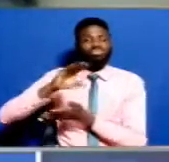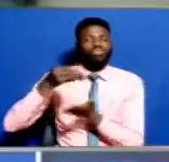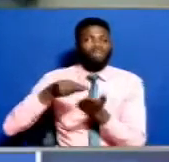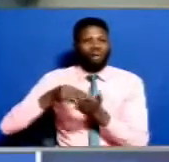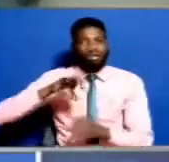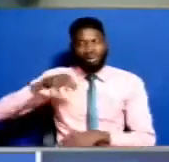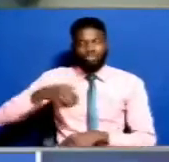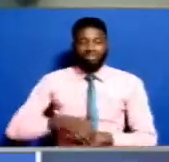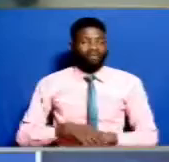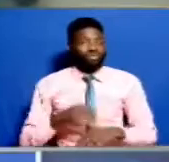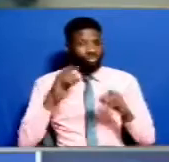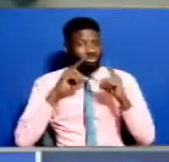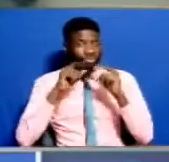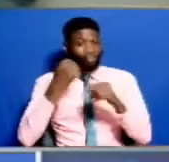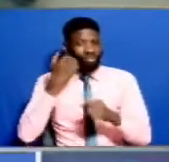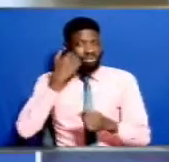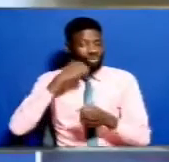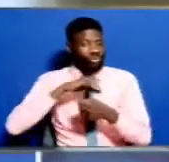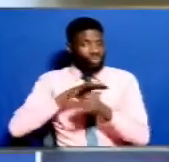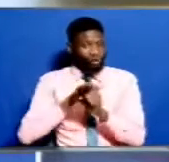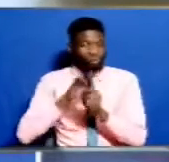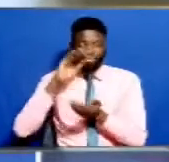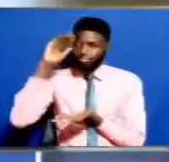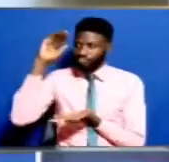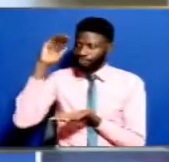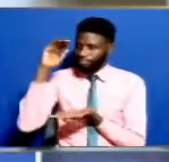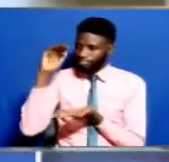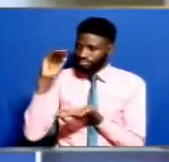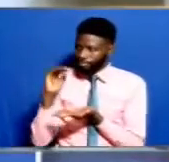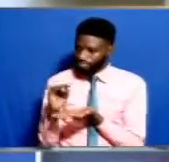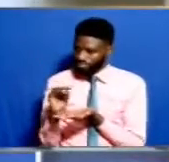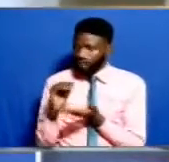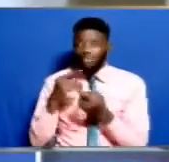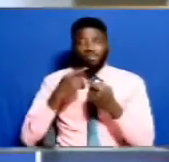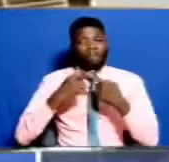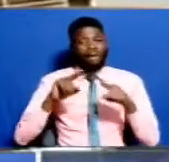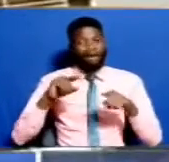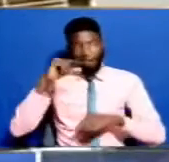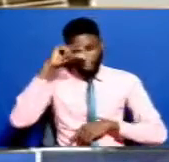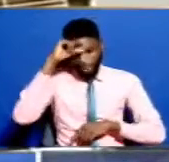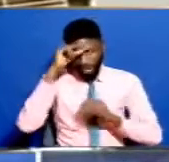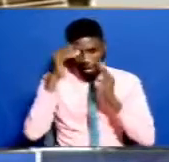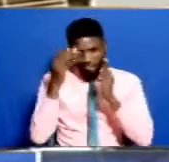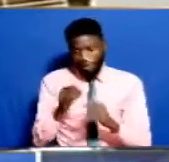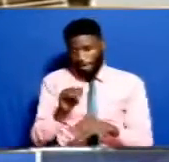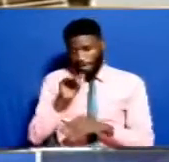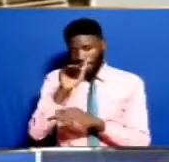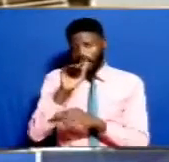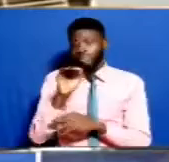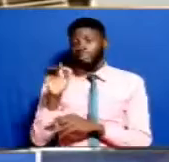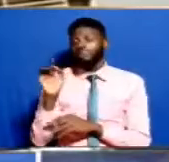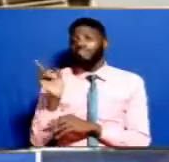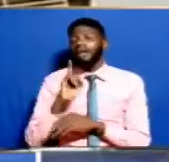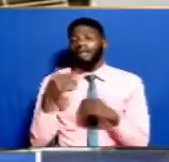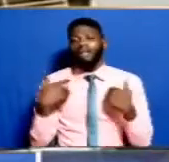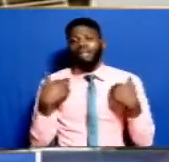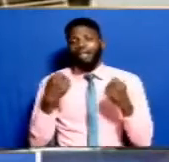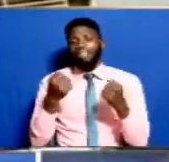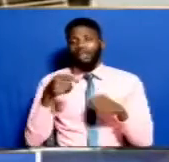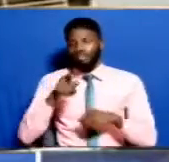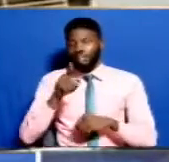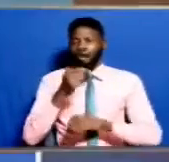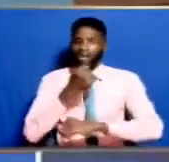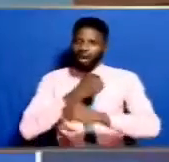cha maambukizi ya ugonjwa wa COVID-19 kimepungua, magavana wametoa wito kwa wizara ya afya kuimarisha juhudi za kupima